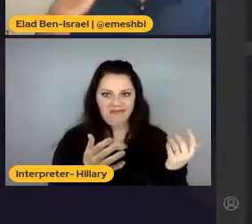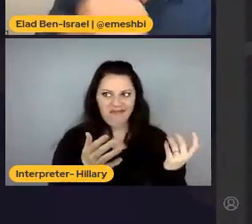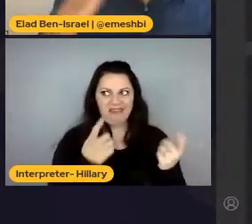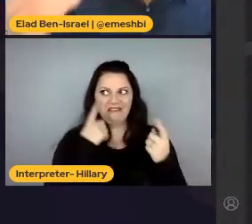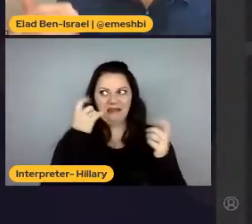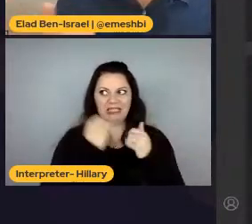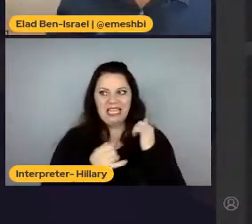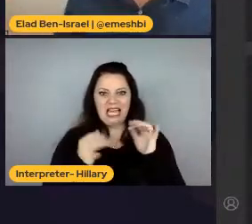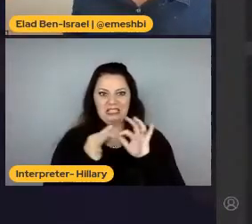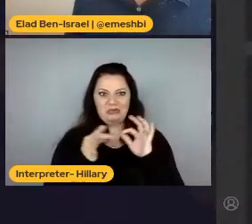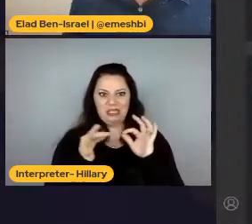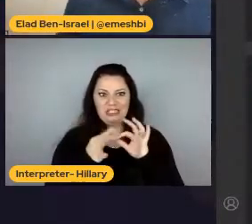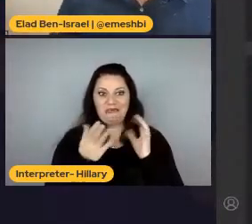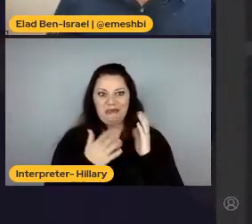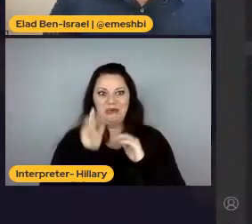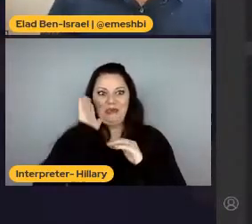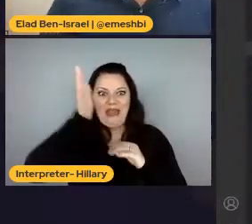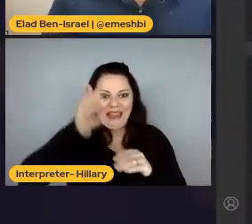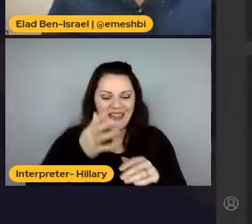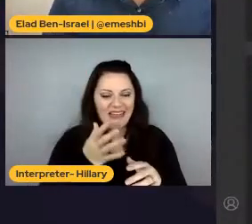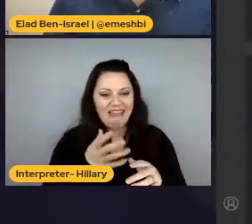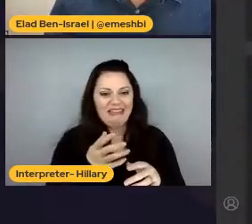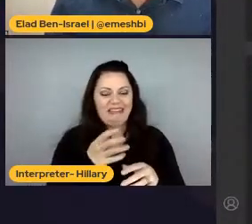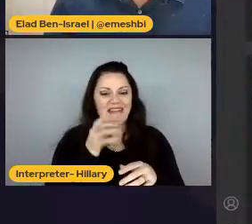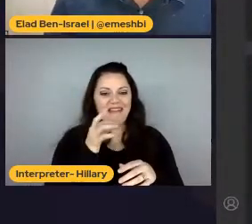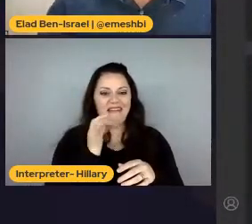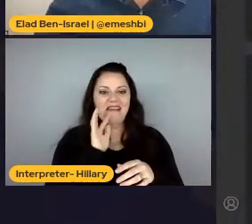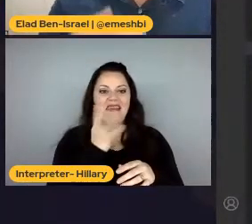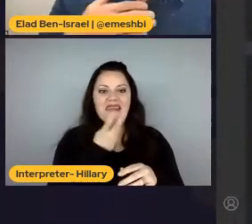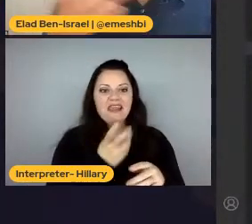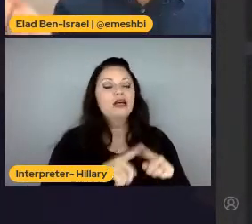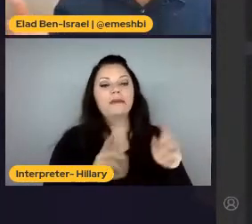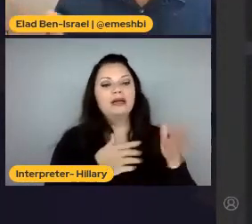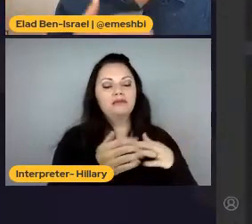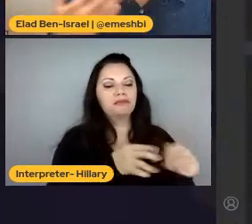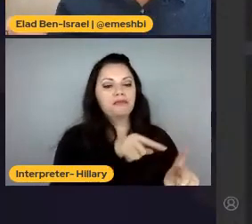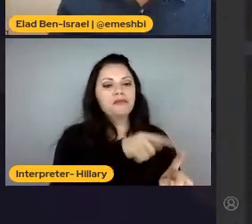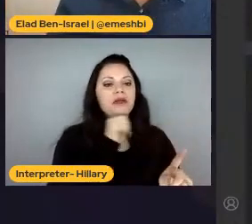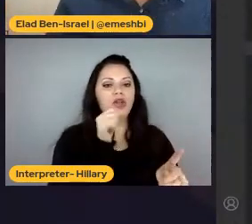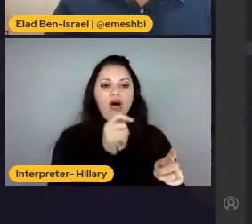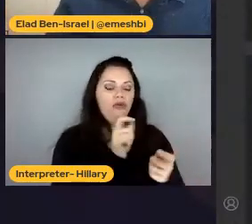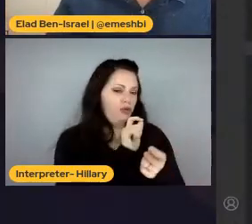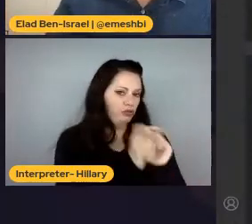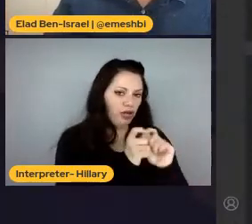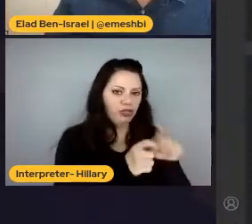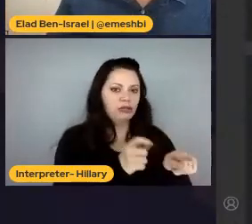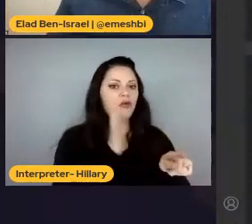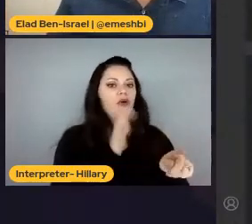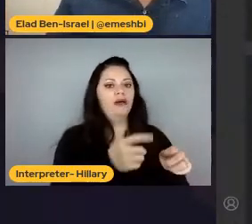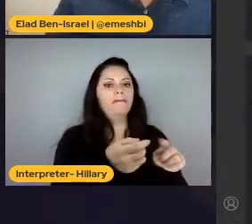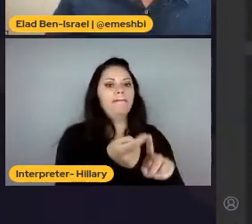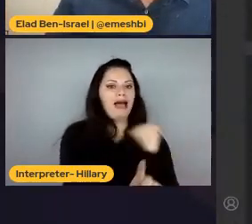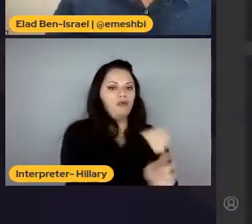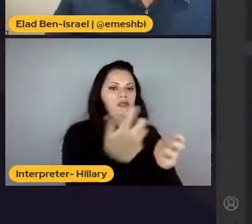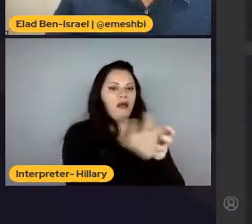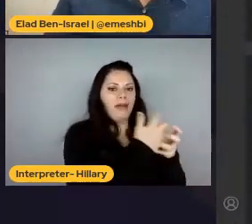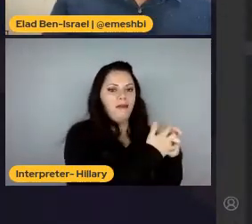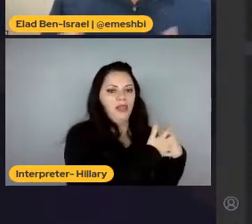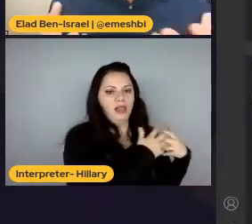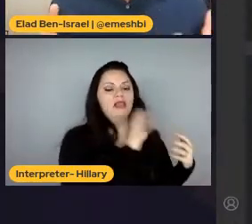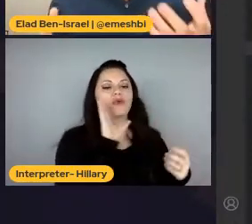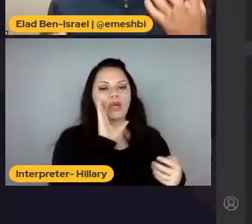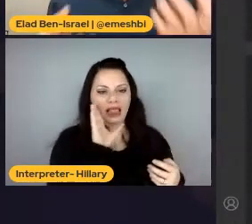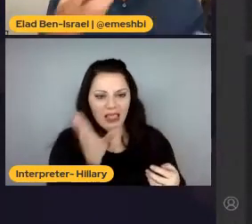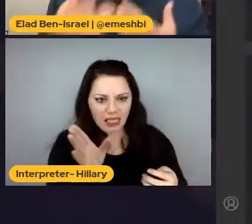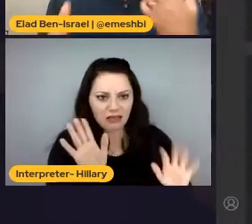but hopefully constructs are not going to get any major versions anymore. So all changes are going to be backwards compatible. And